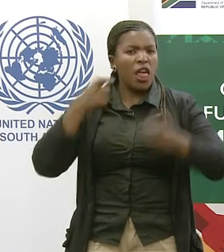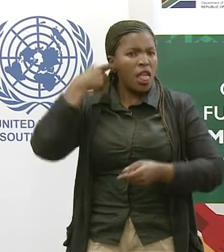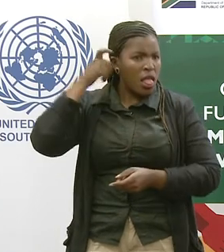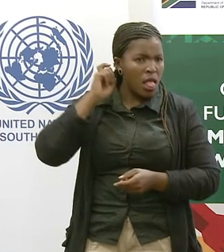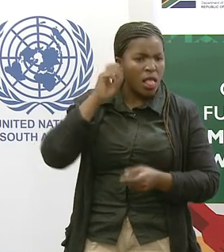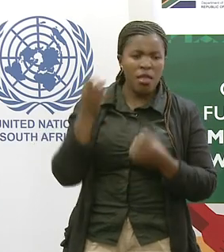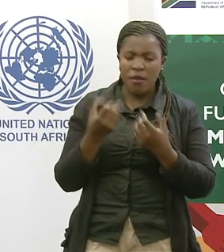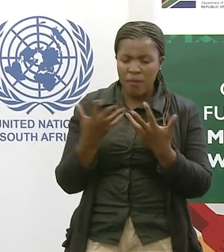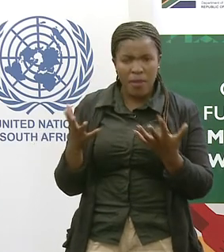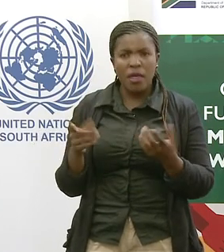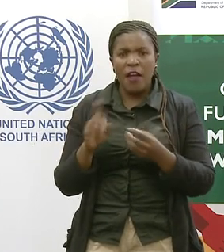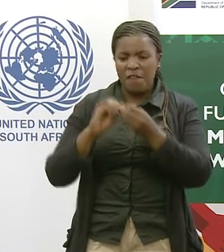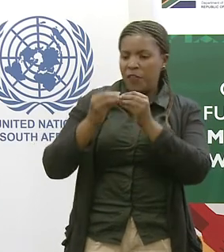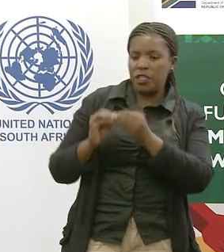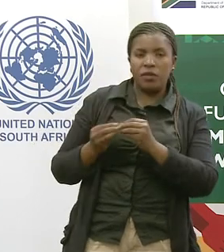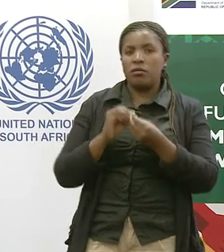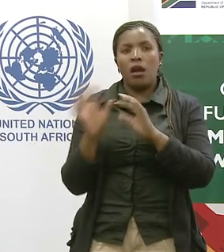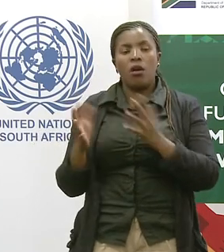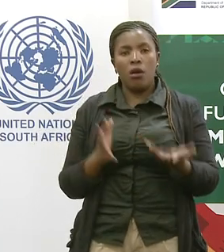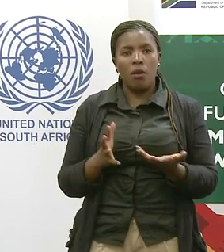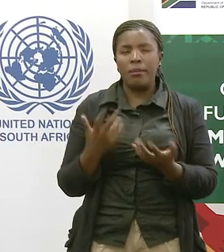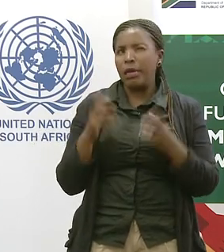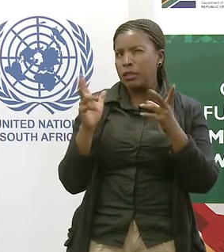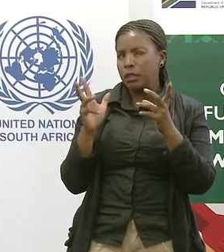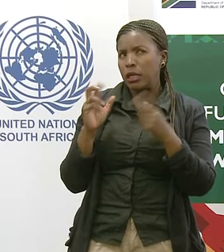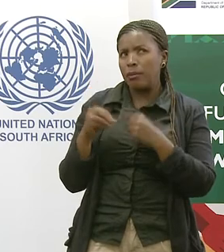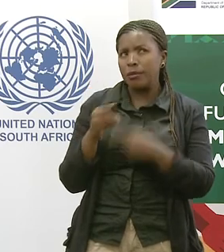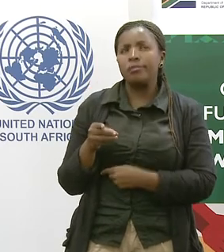I found myself in the struggle